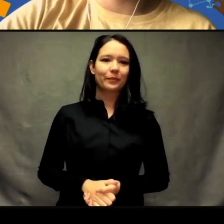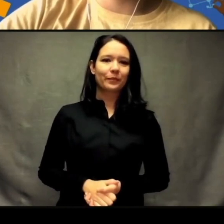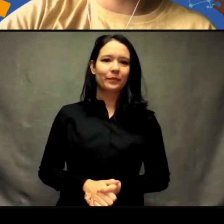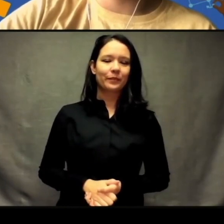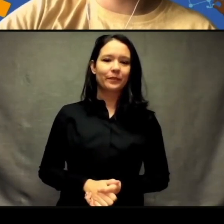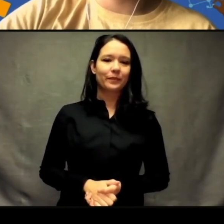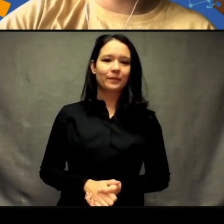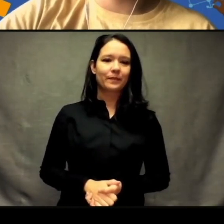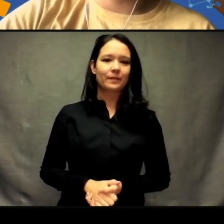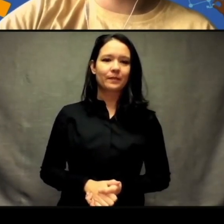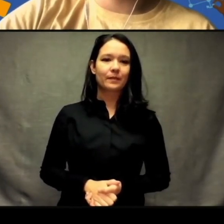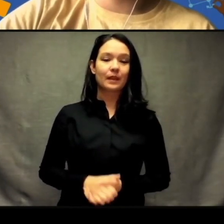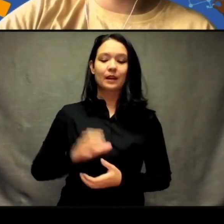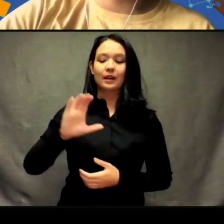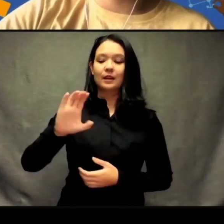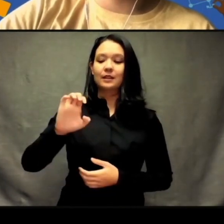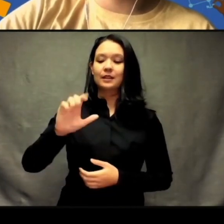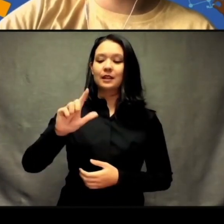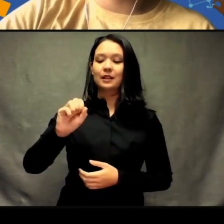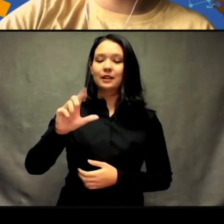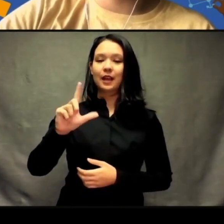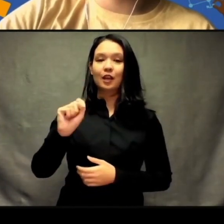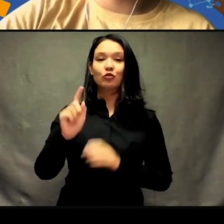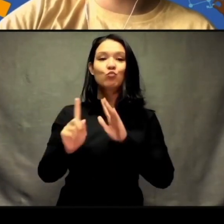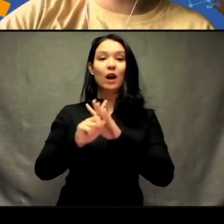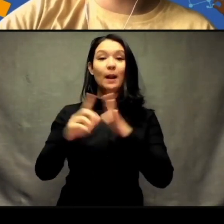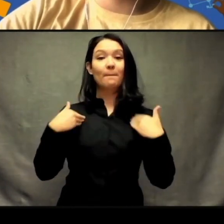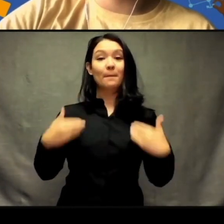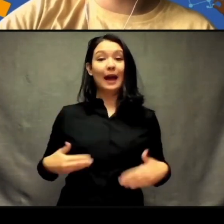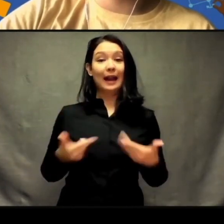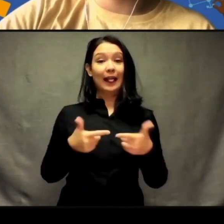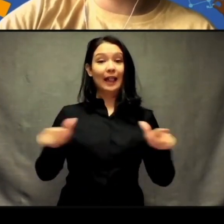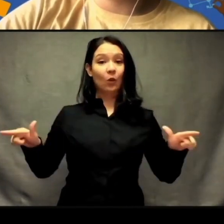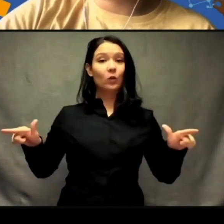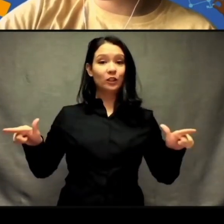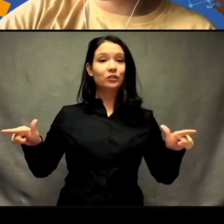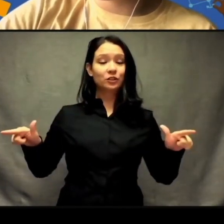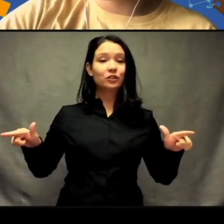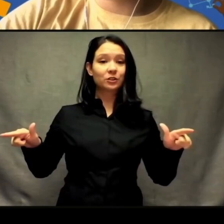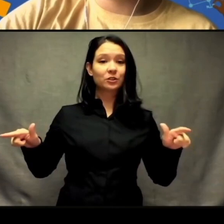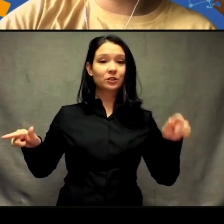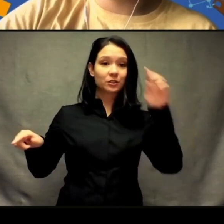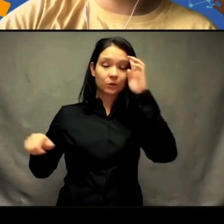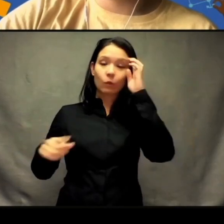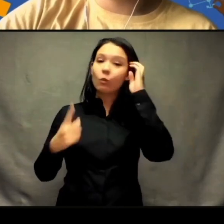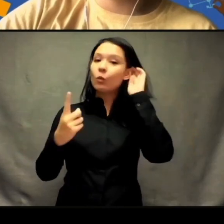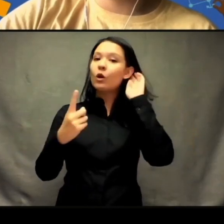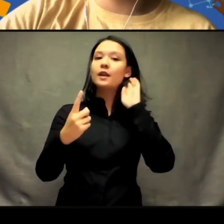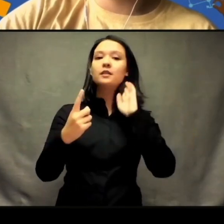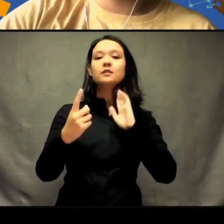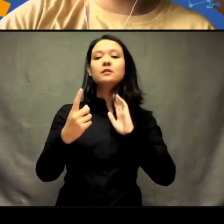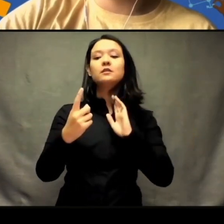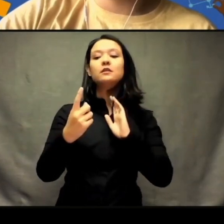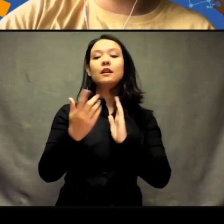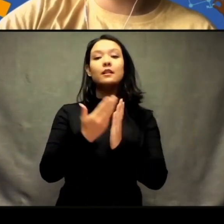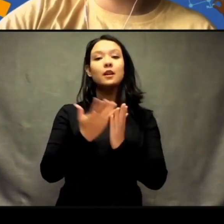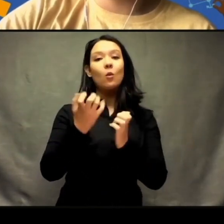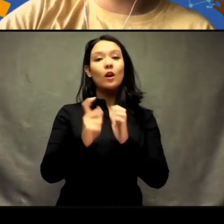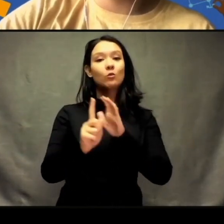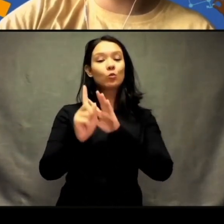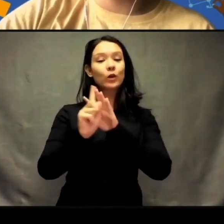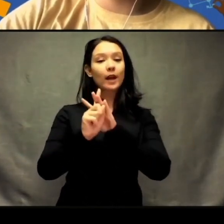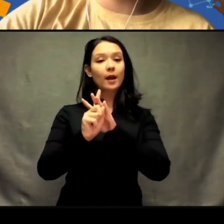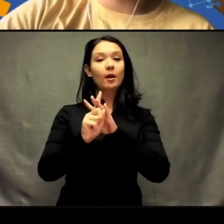And Celeste brought up the body language. So one thing I wanted to bring up is